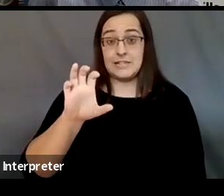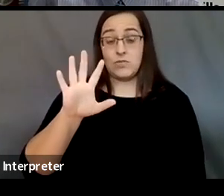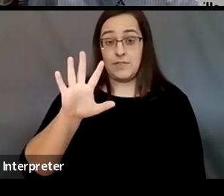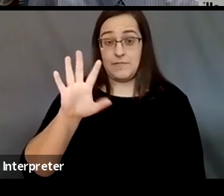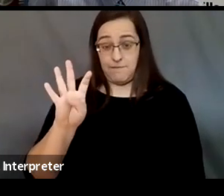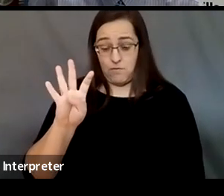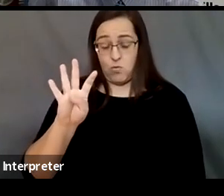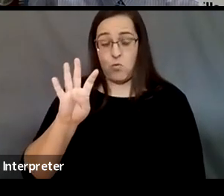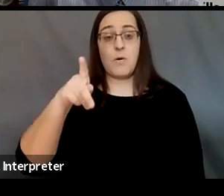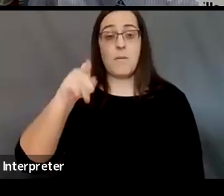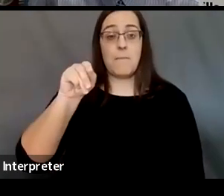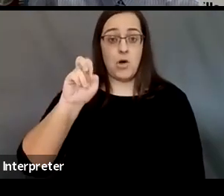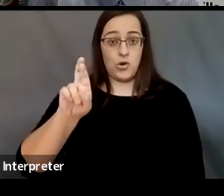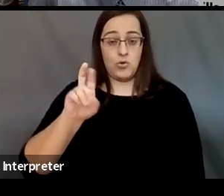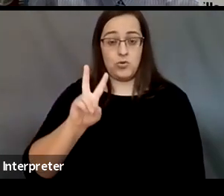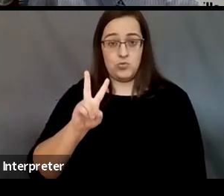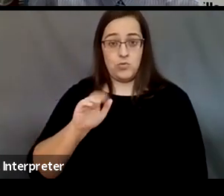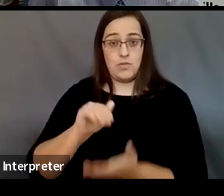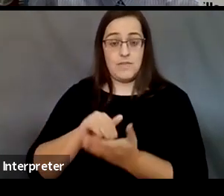4,654 in Potter County and